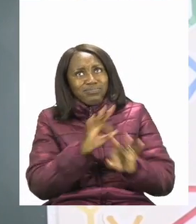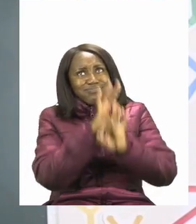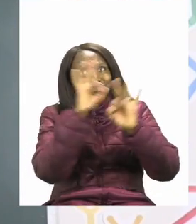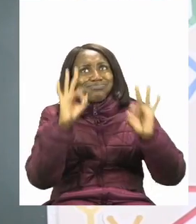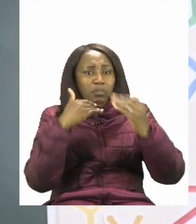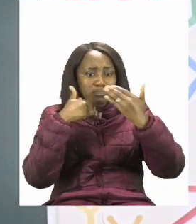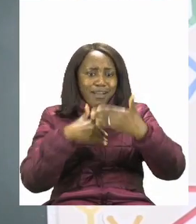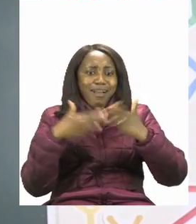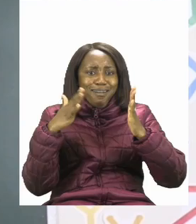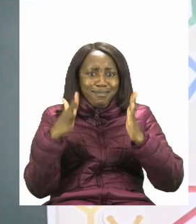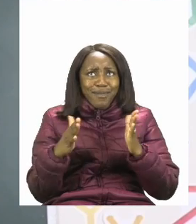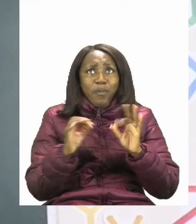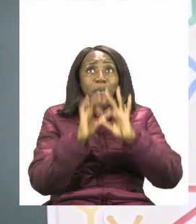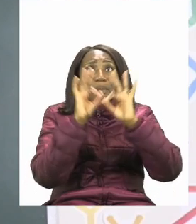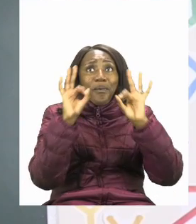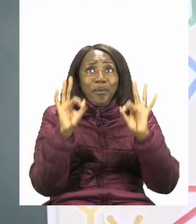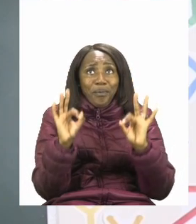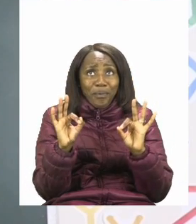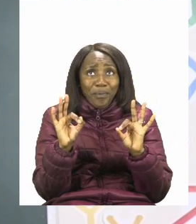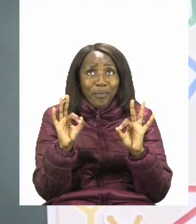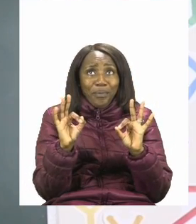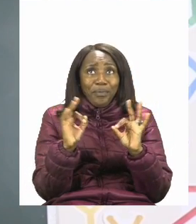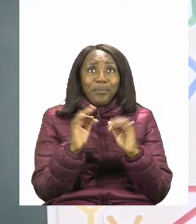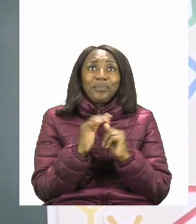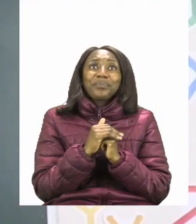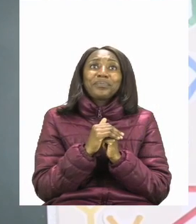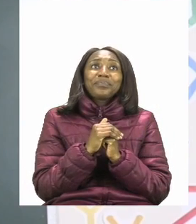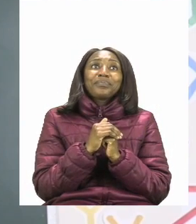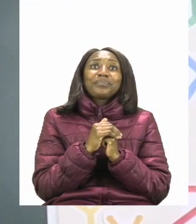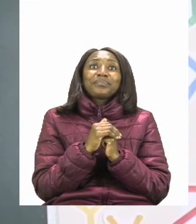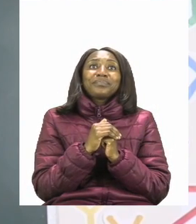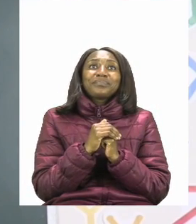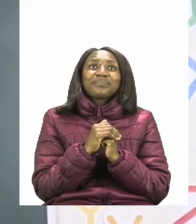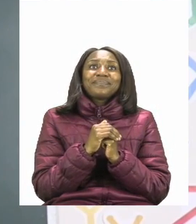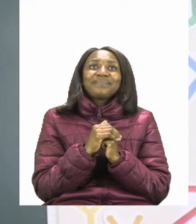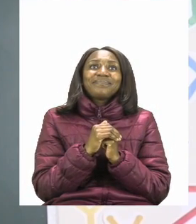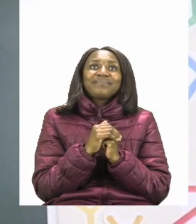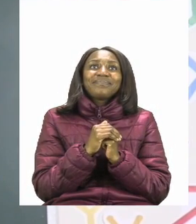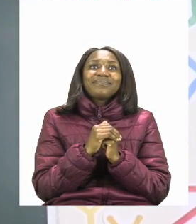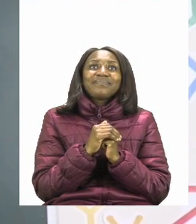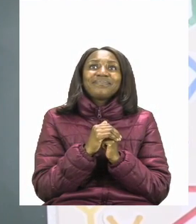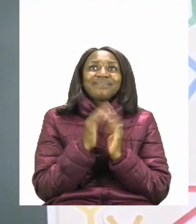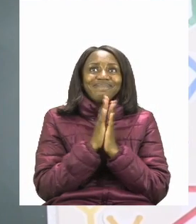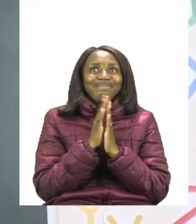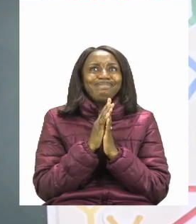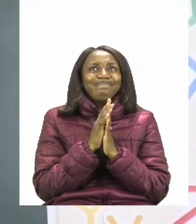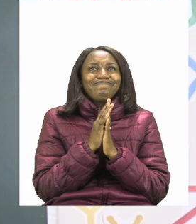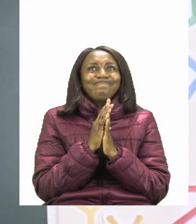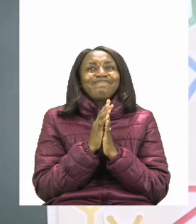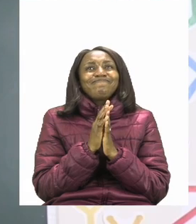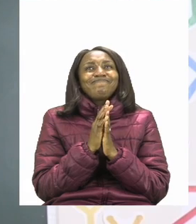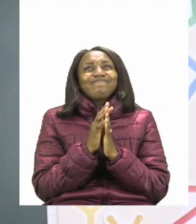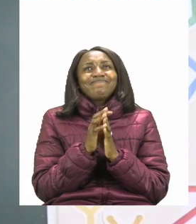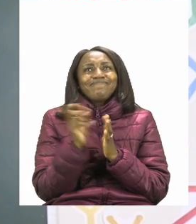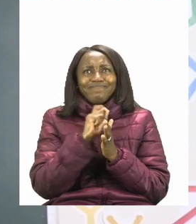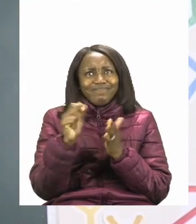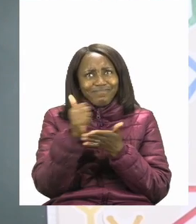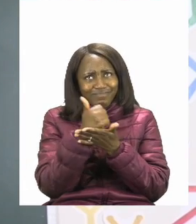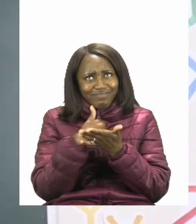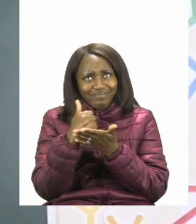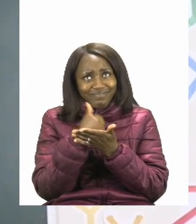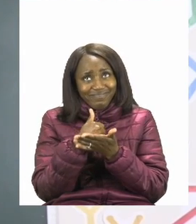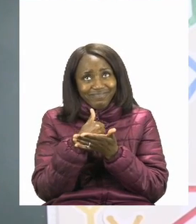you actually make it. That way you can have 2 cubes. So take your time, have fun, don't play